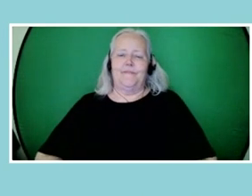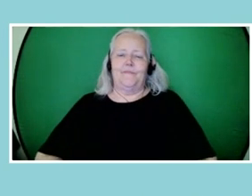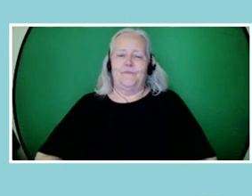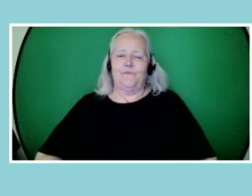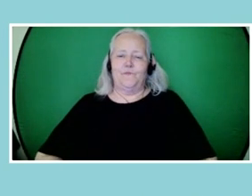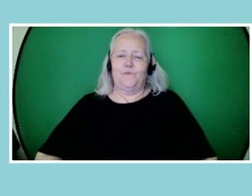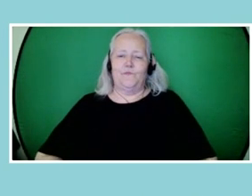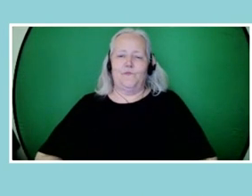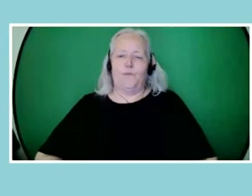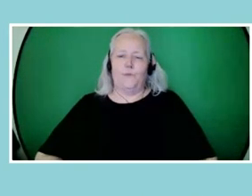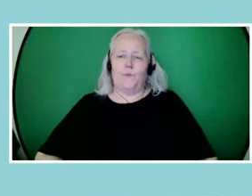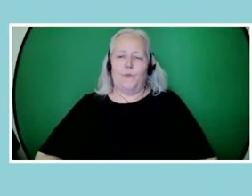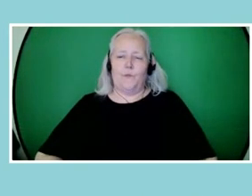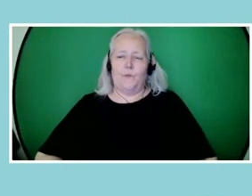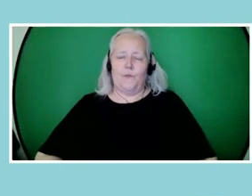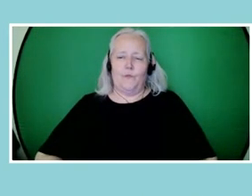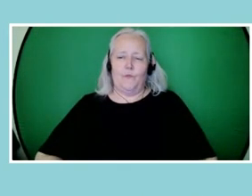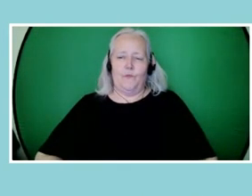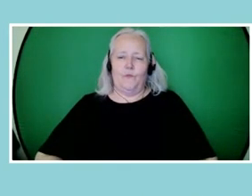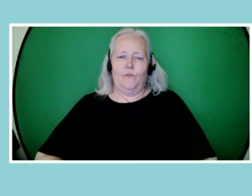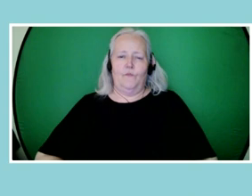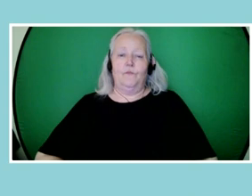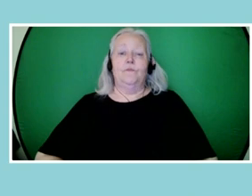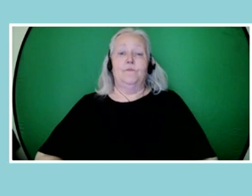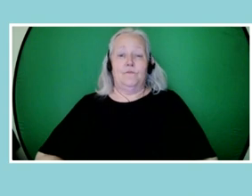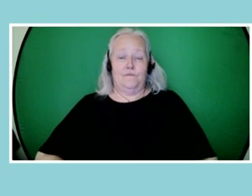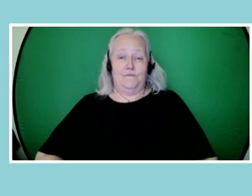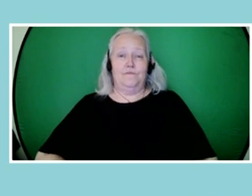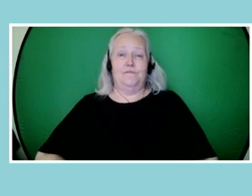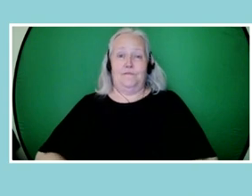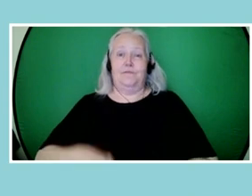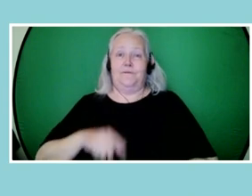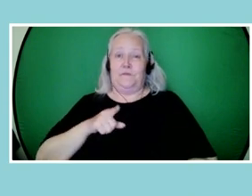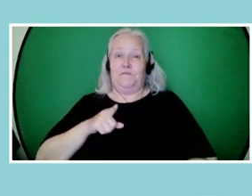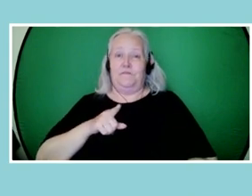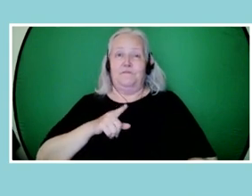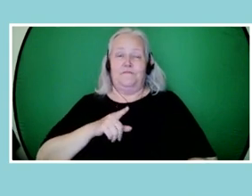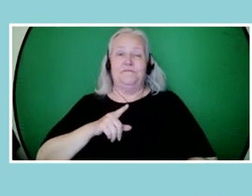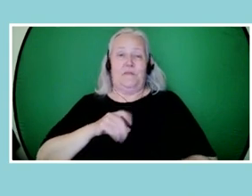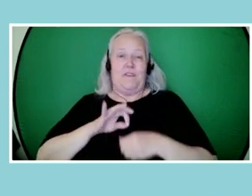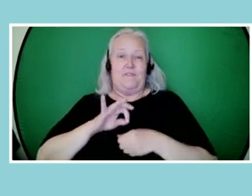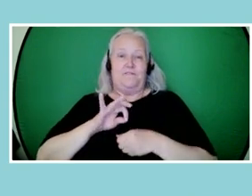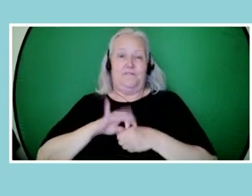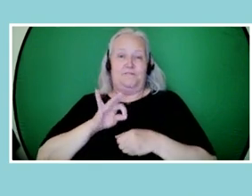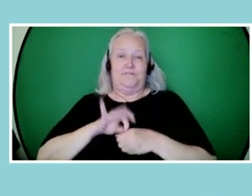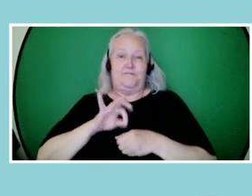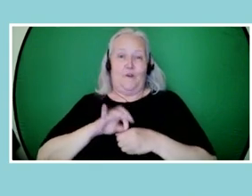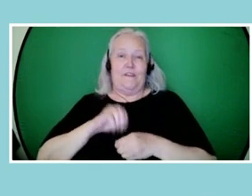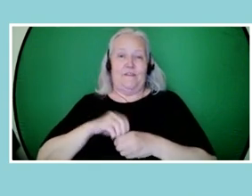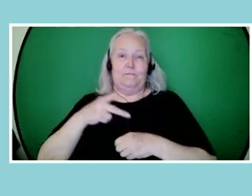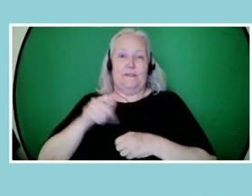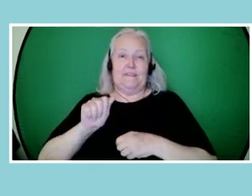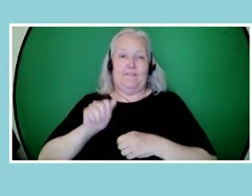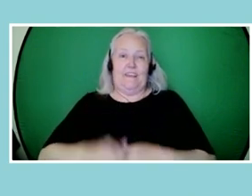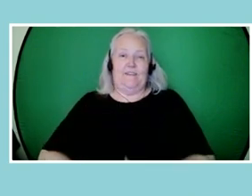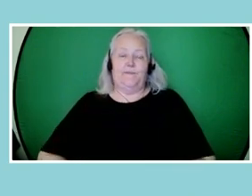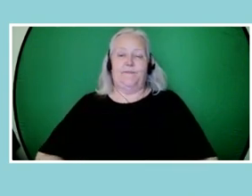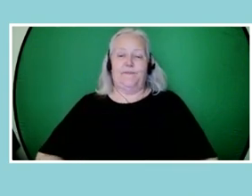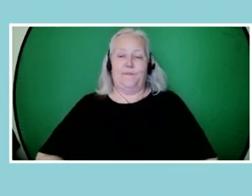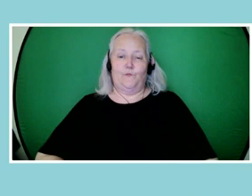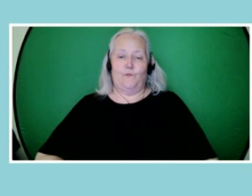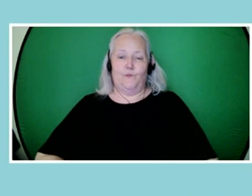Now here we're at an actual polling location in Pennsylvania. So everybody